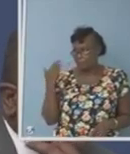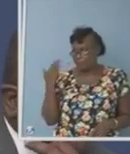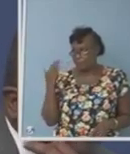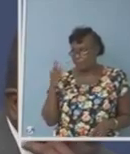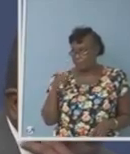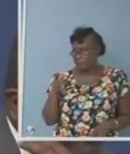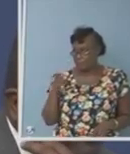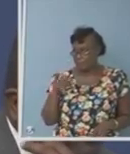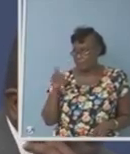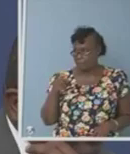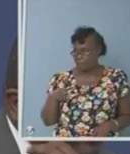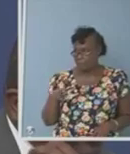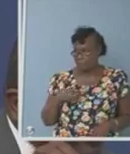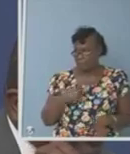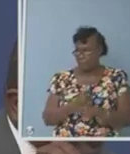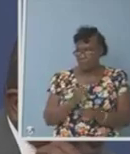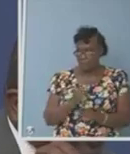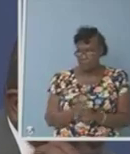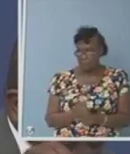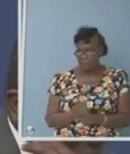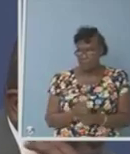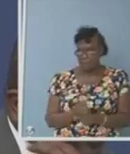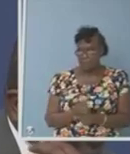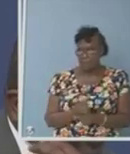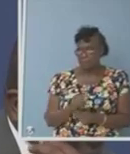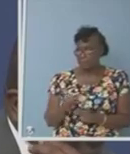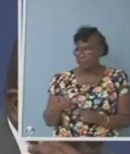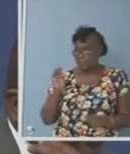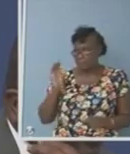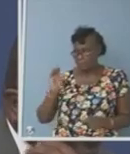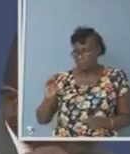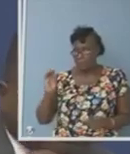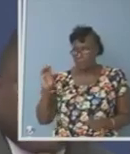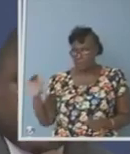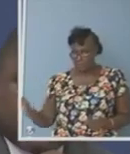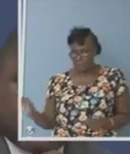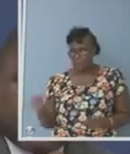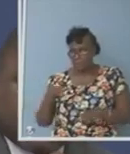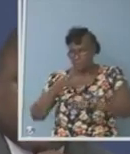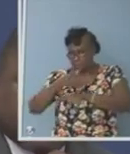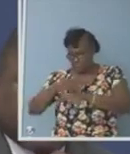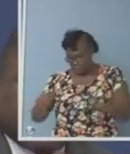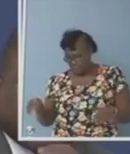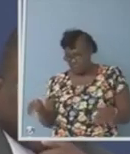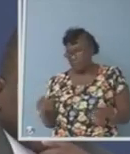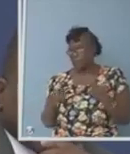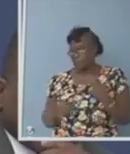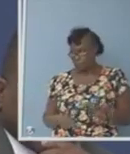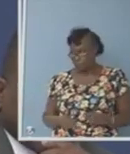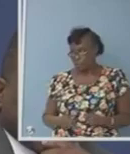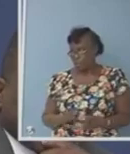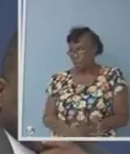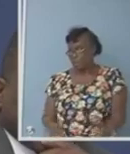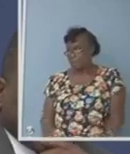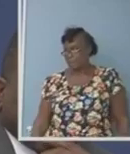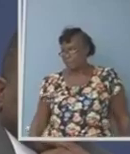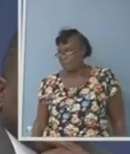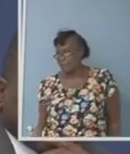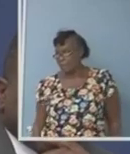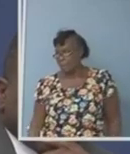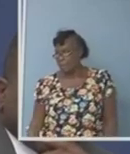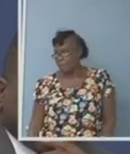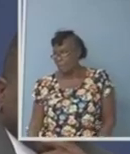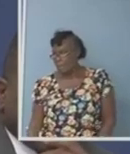made arrangement with the Coast Guard to have them sent to the respective facilities identified by